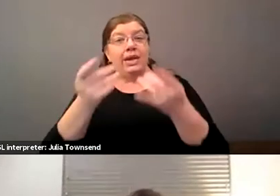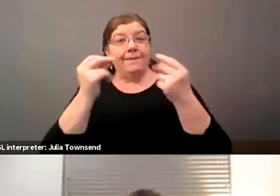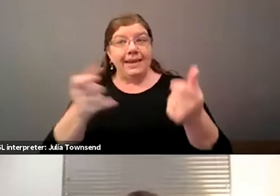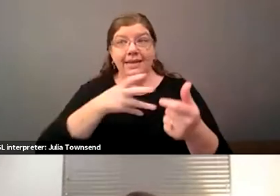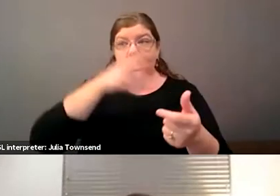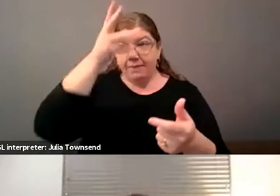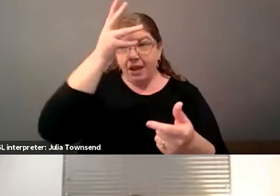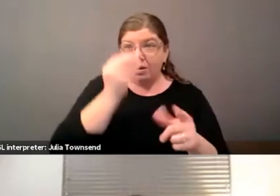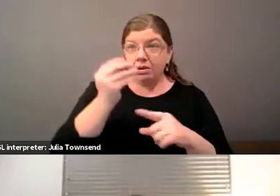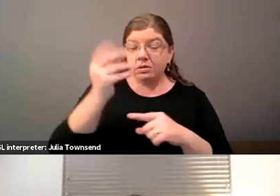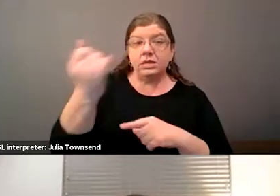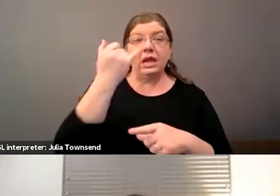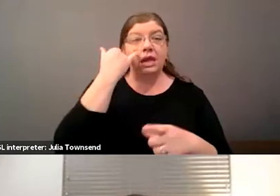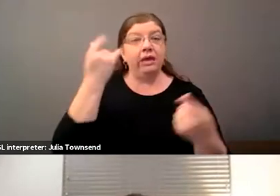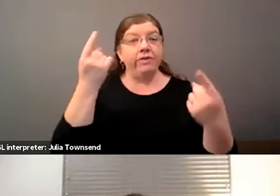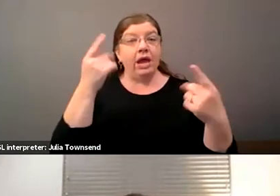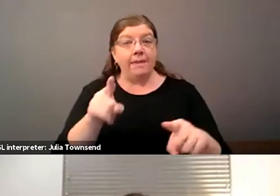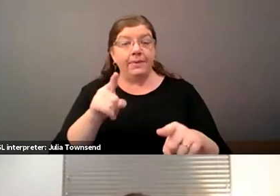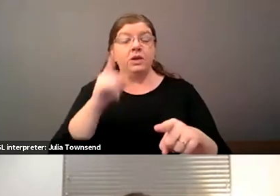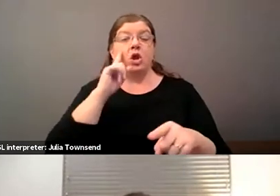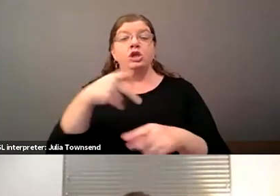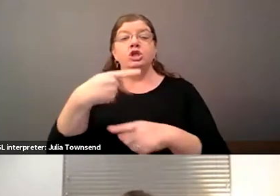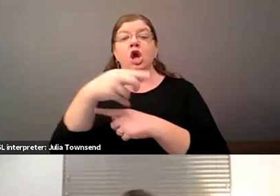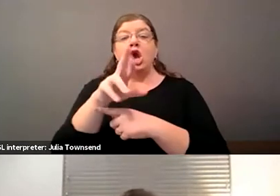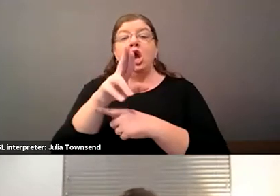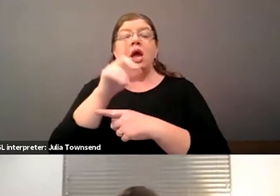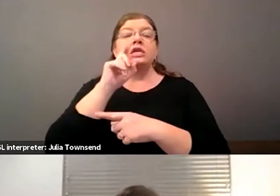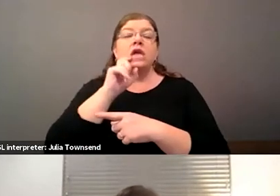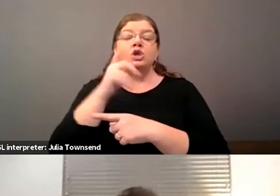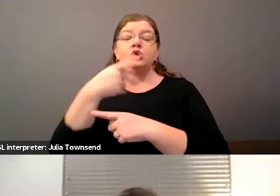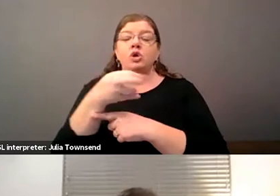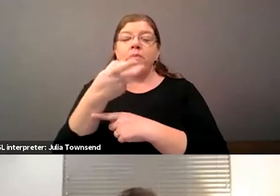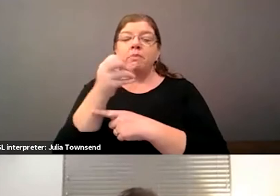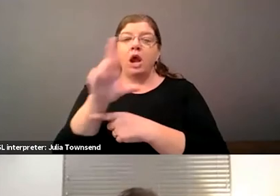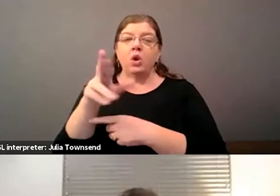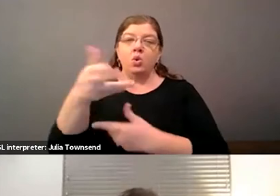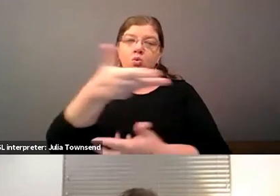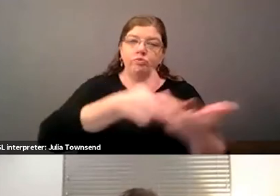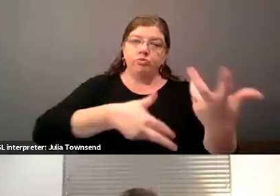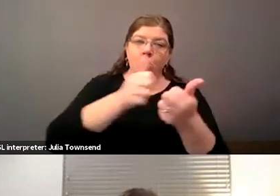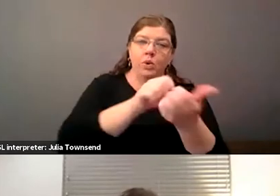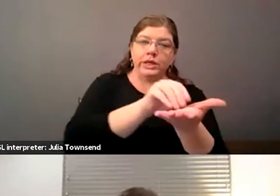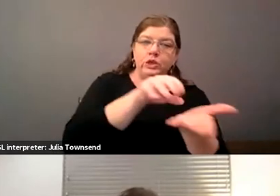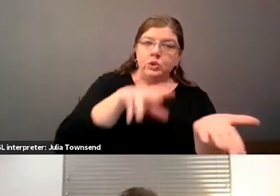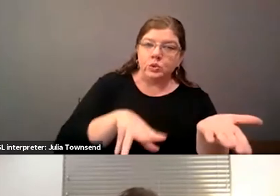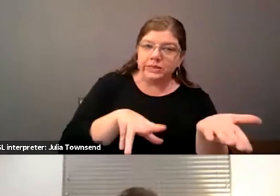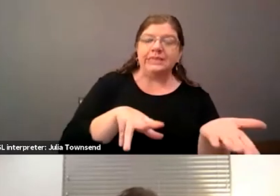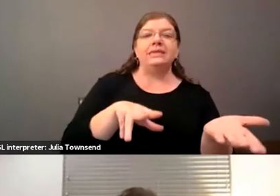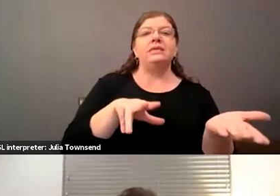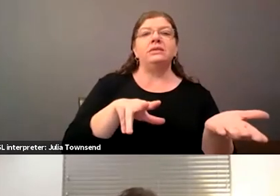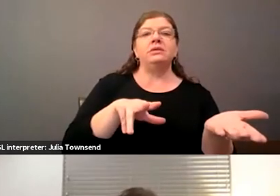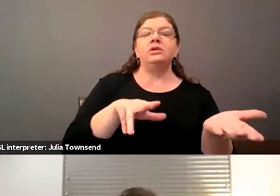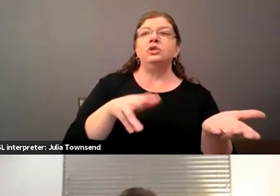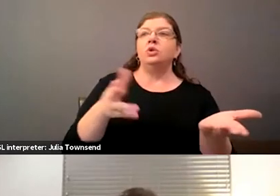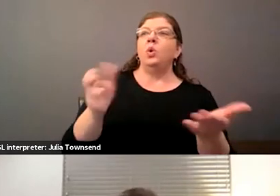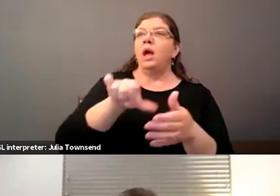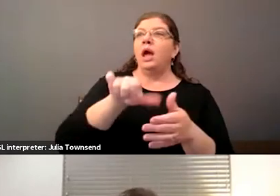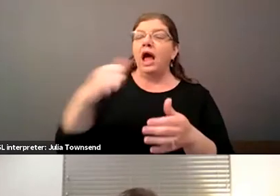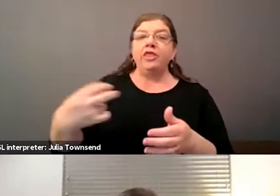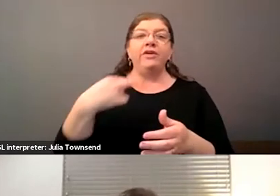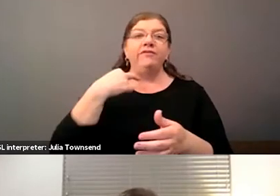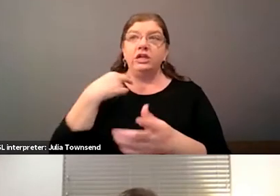parents when there is a predator who's had contact with a student or students to bring other possible victims